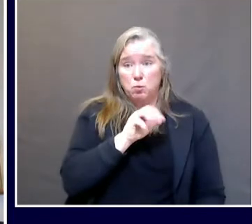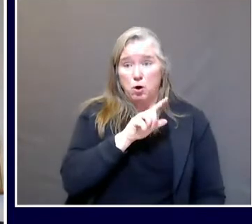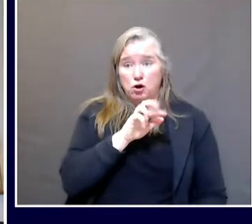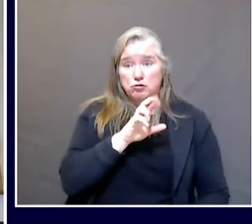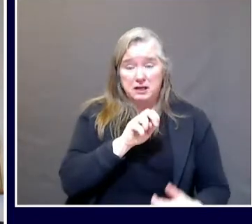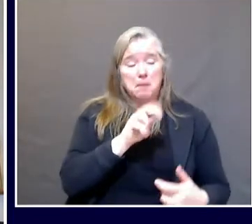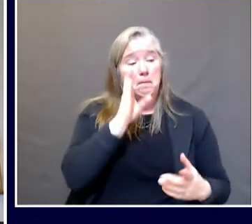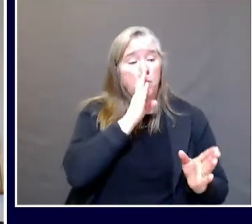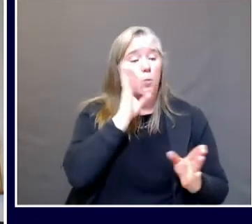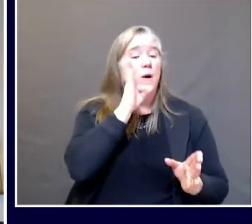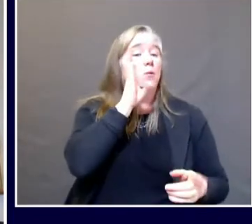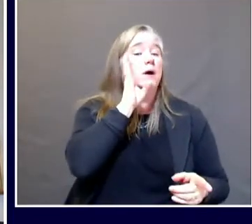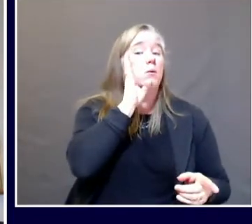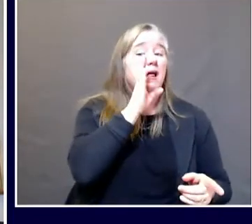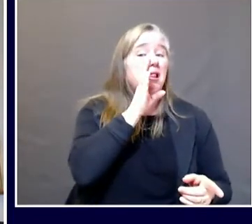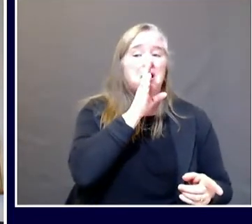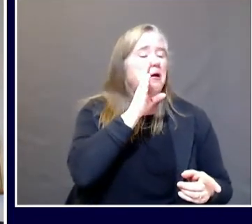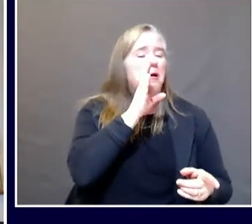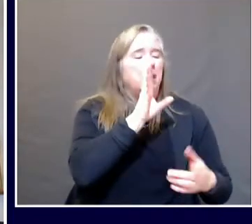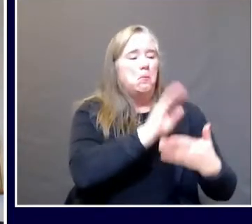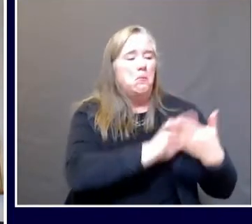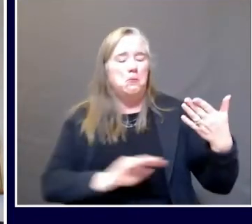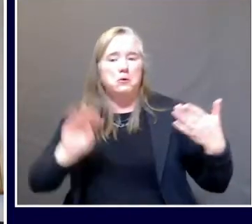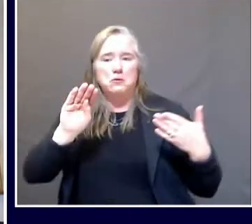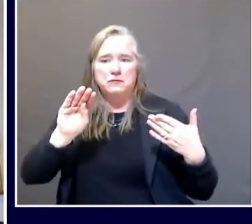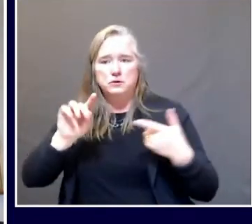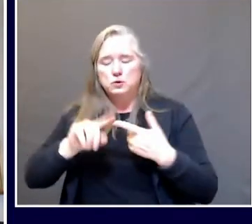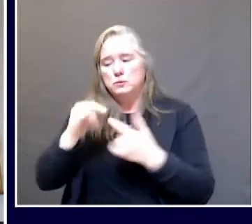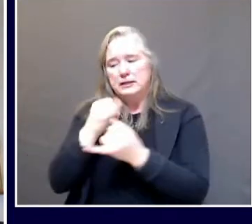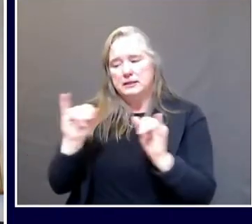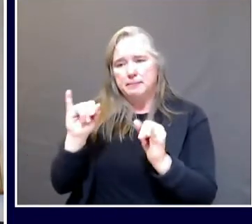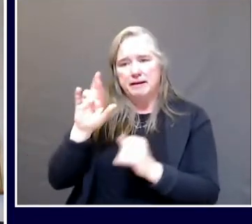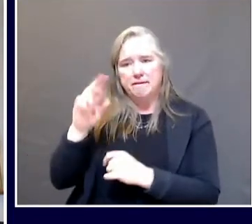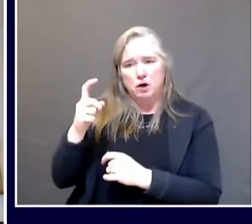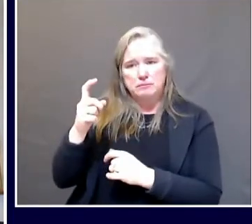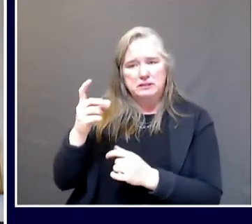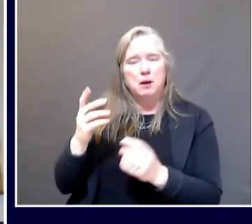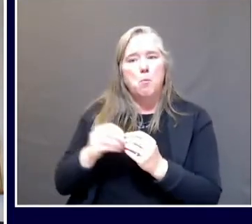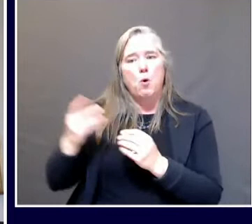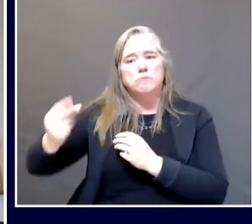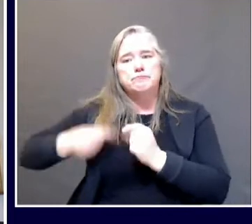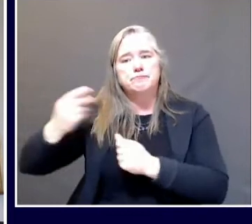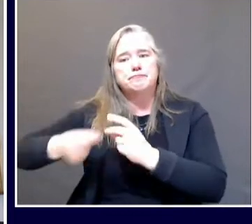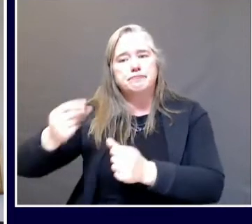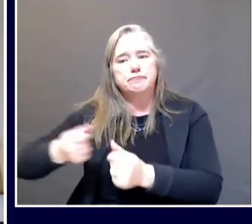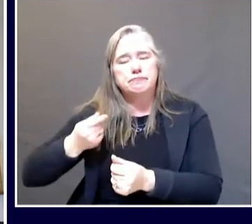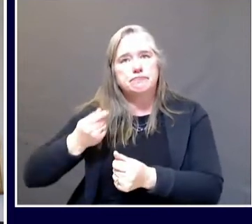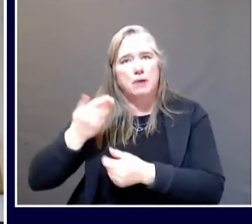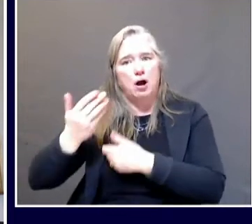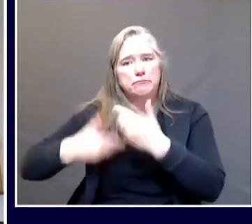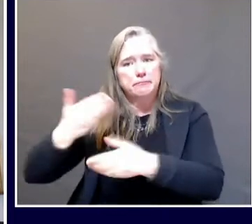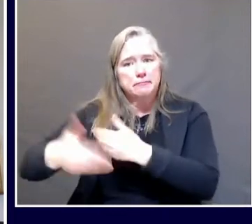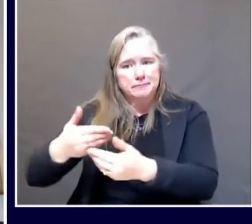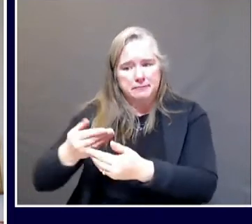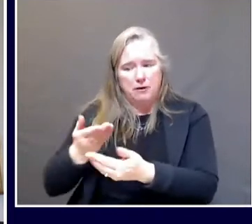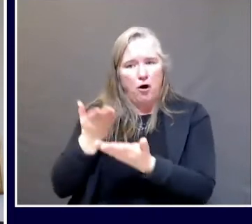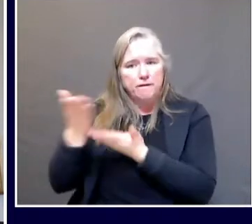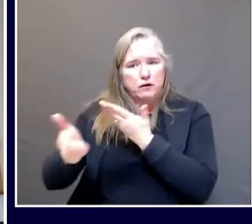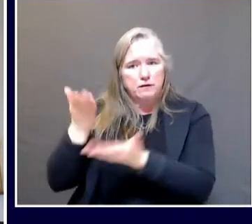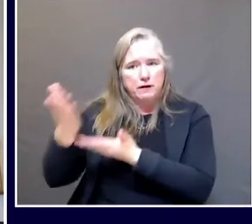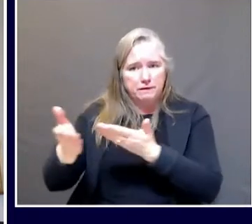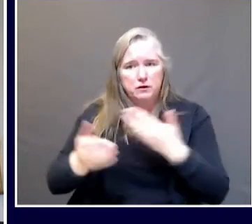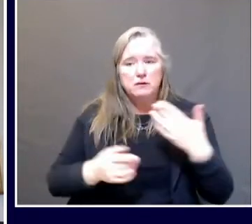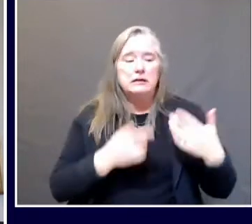and Walgreens, and instead moving them to independent pharmacies in Maine. Again, in an effort to speed up the vaccination, the